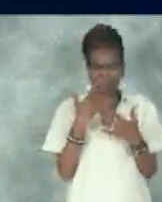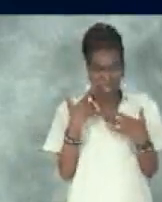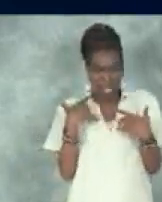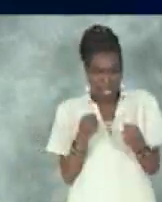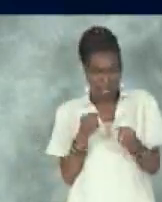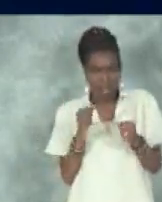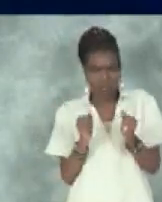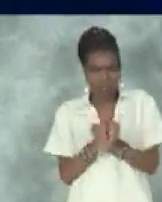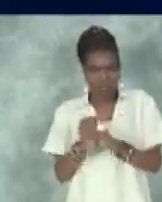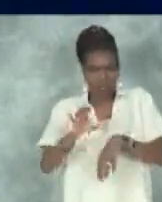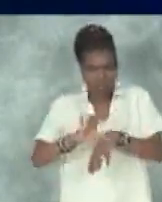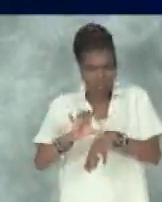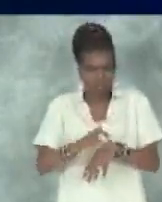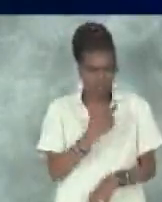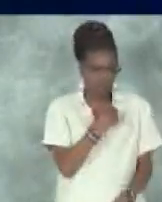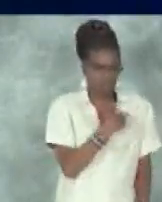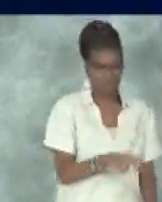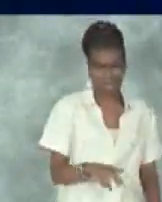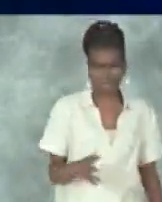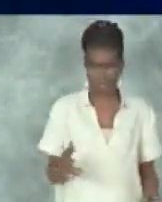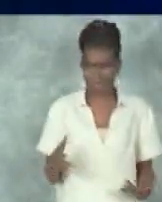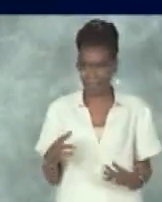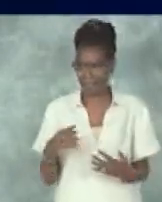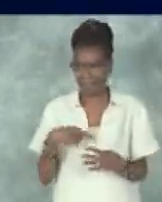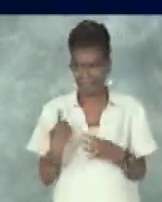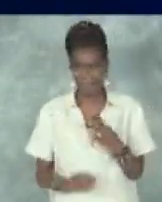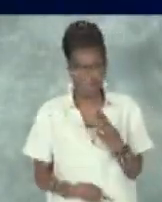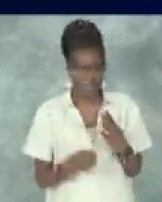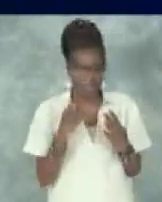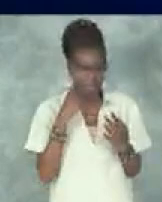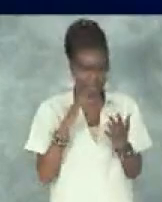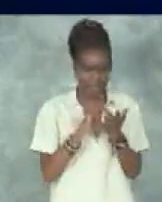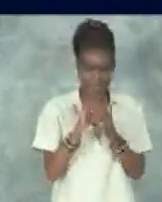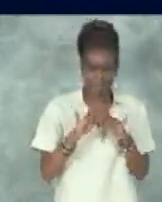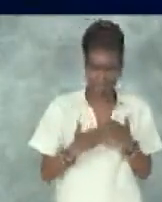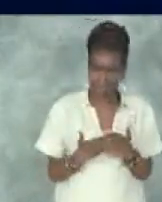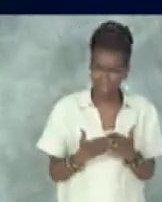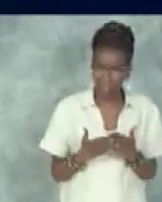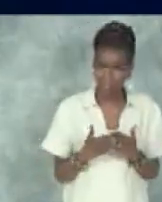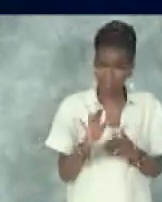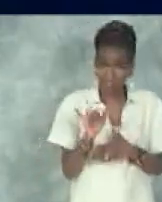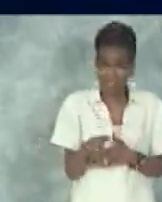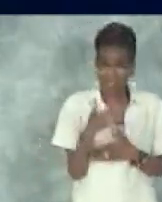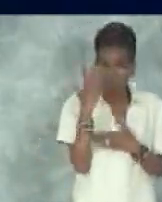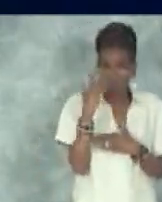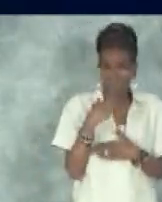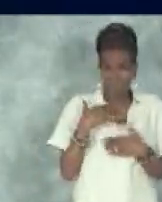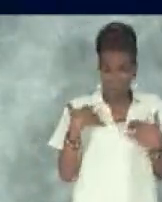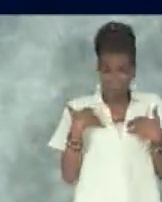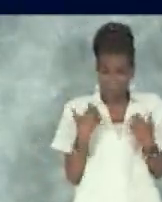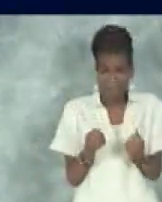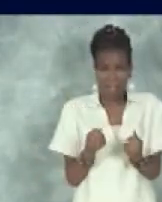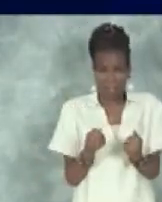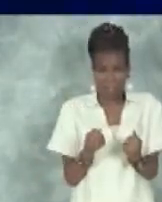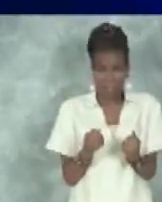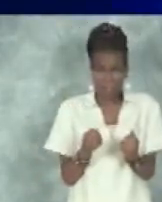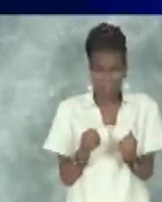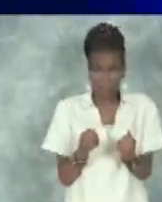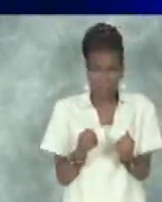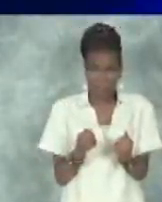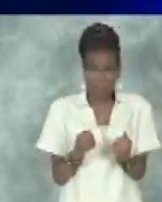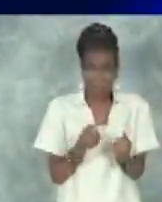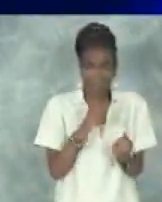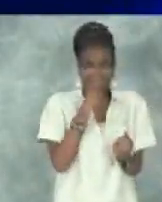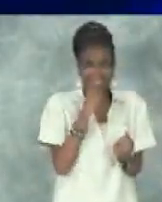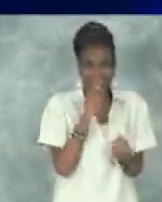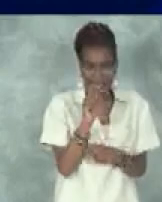confidence in religion, and lose confidence in the text. But that's why my confidence is not in